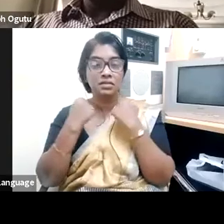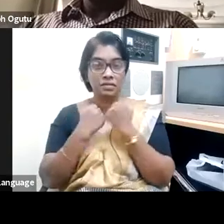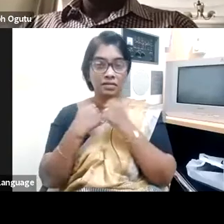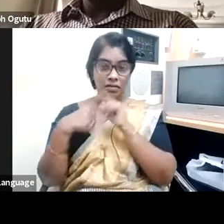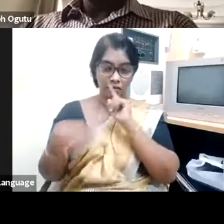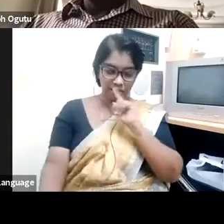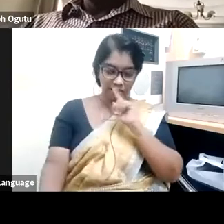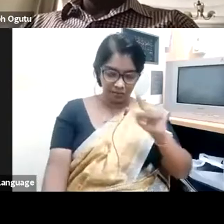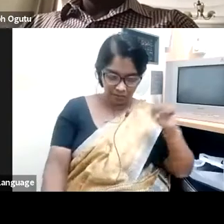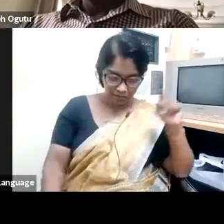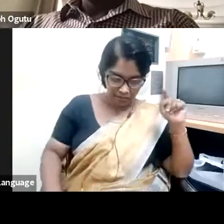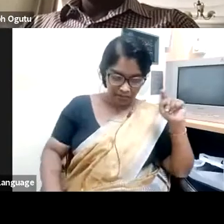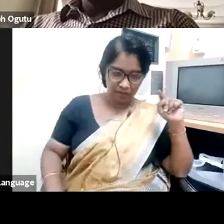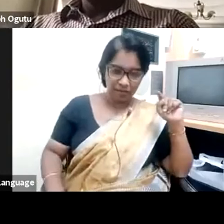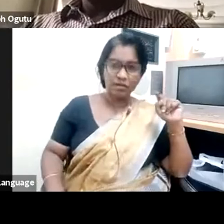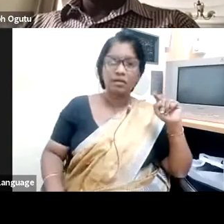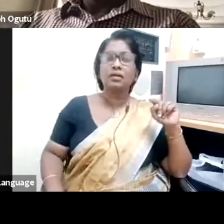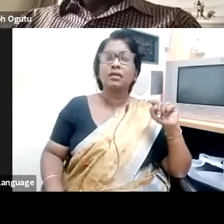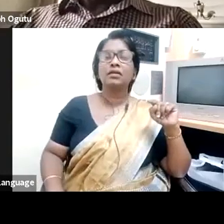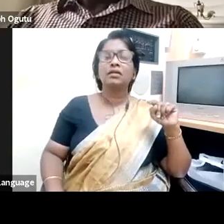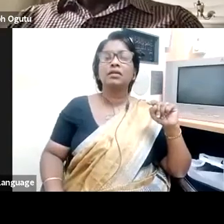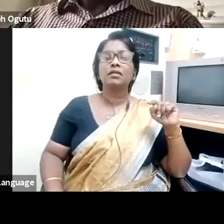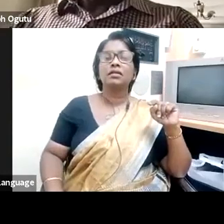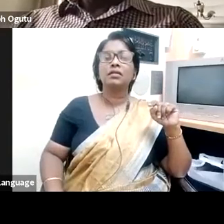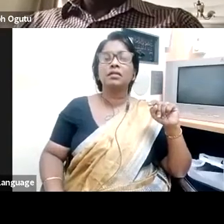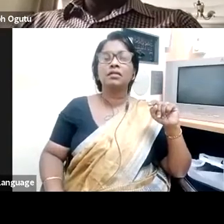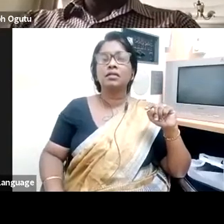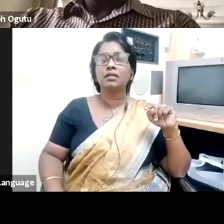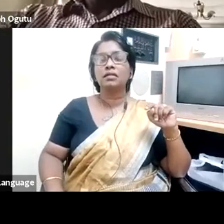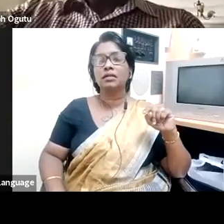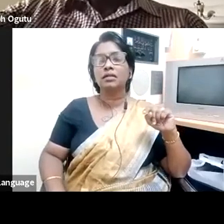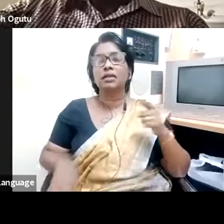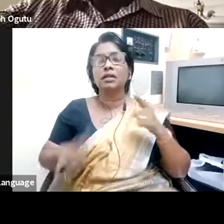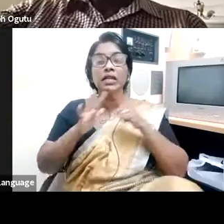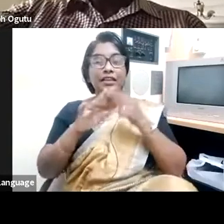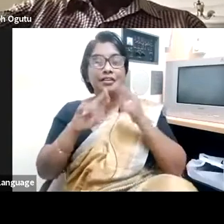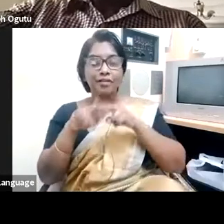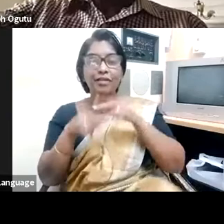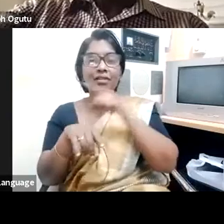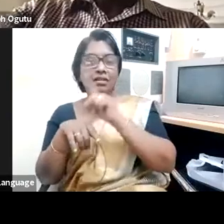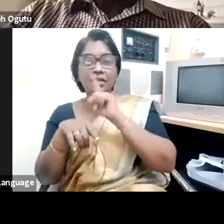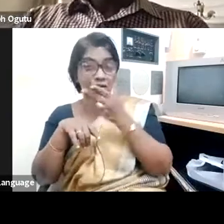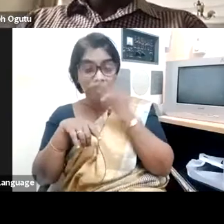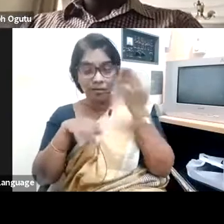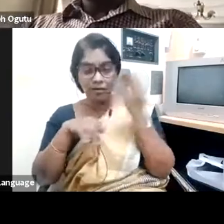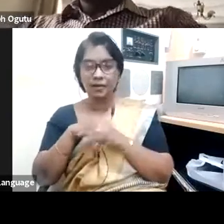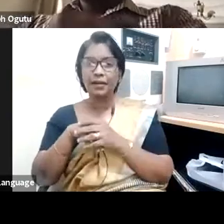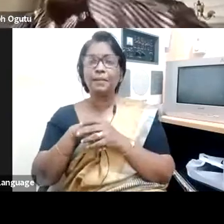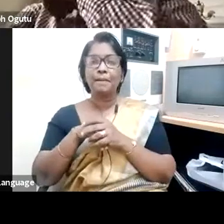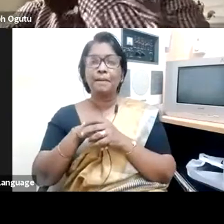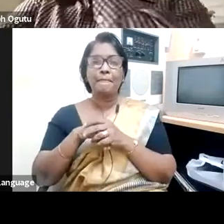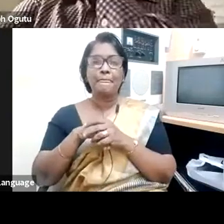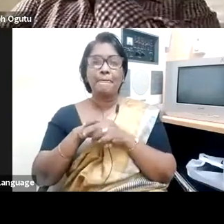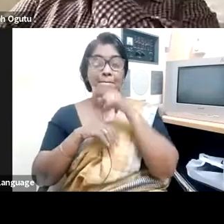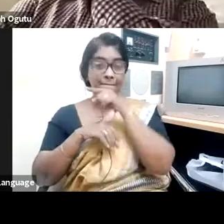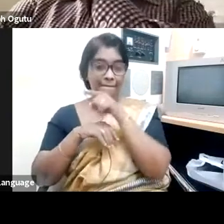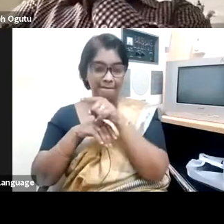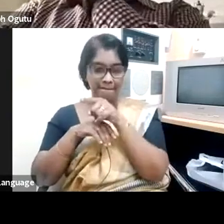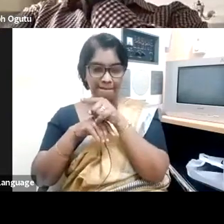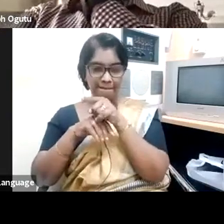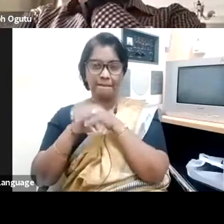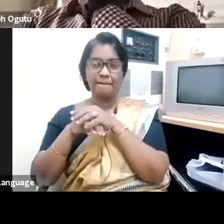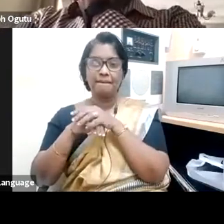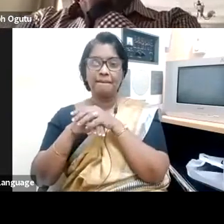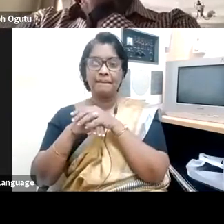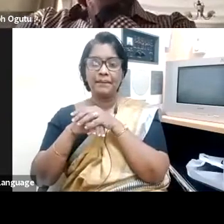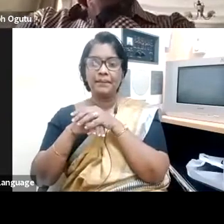now? For me, as leading Citra and working with public sector, human-centered design